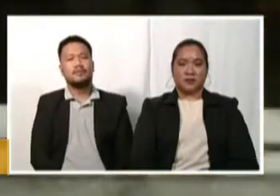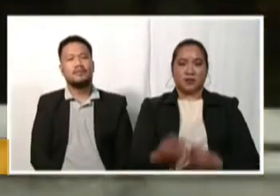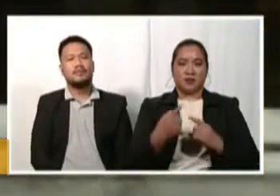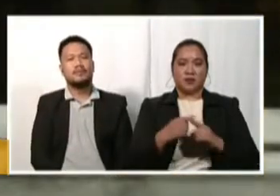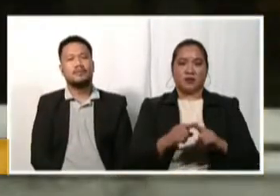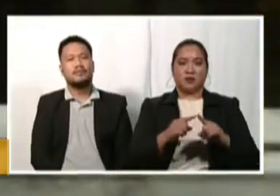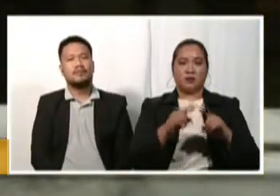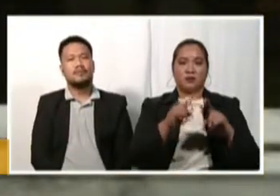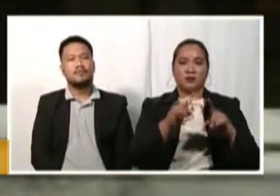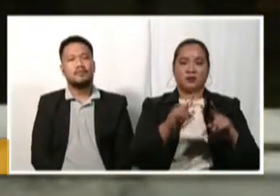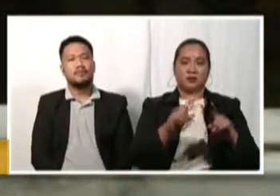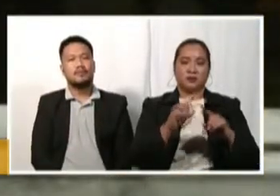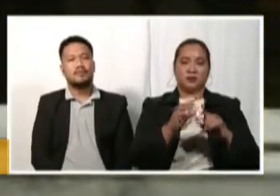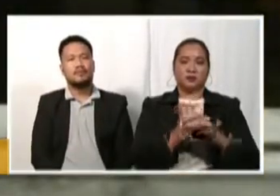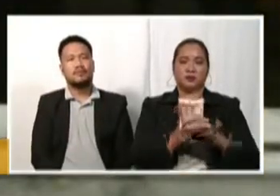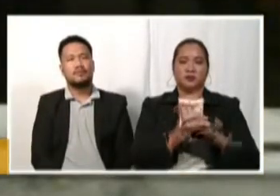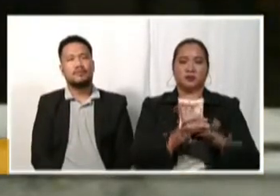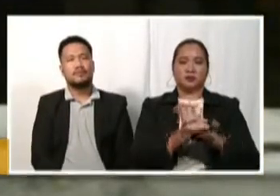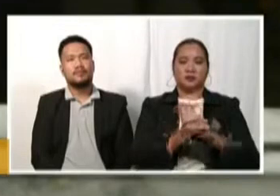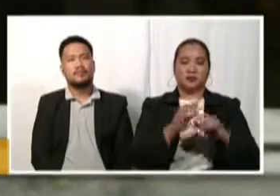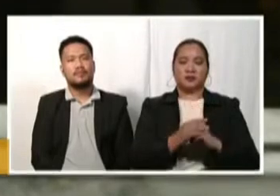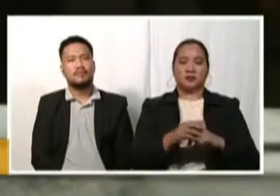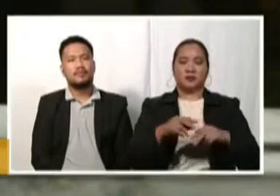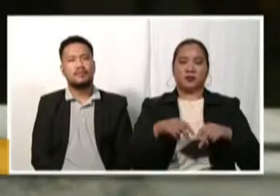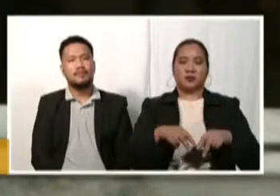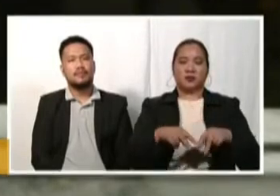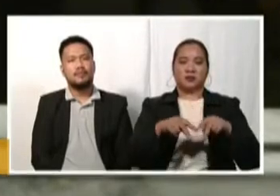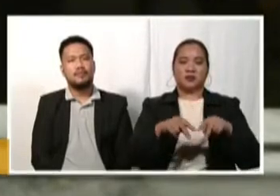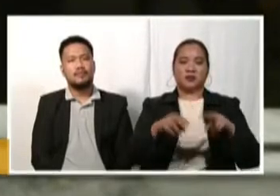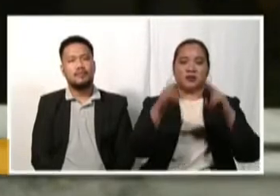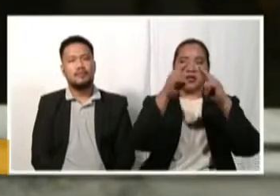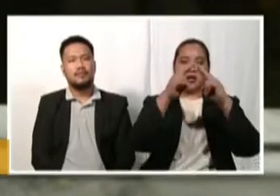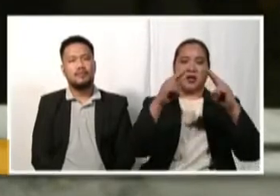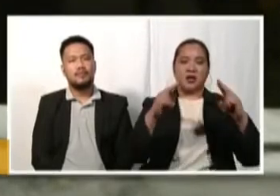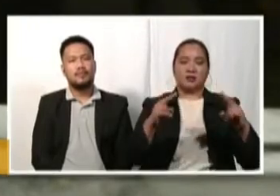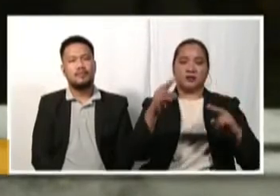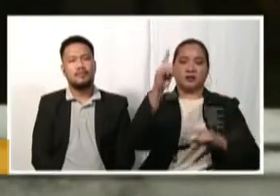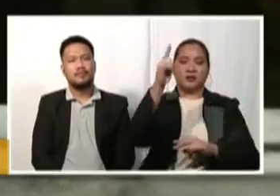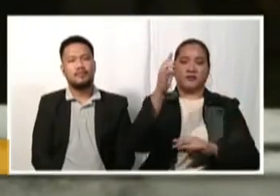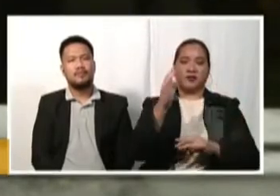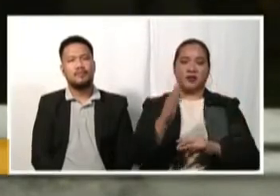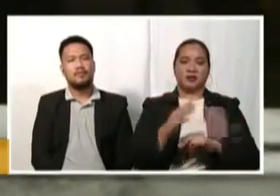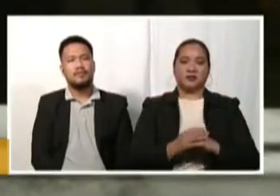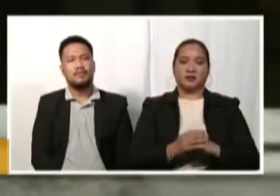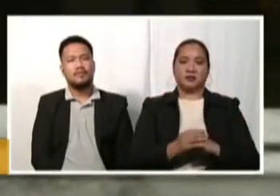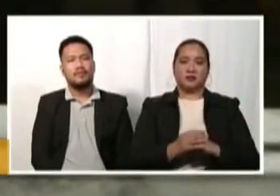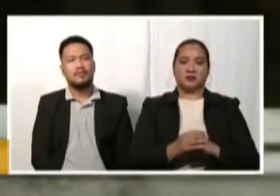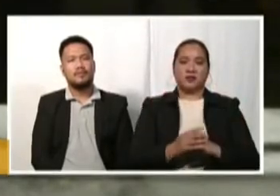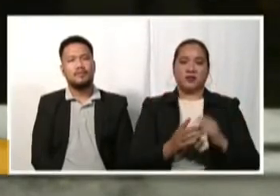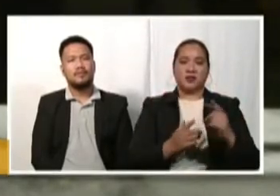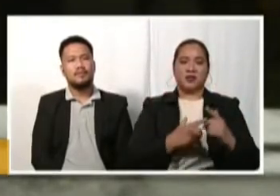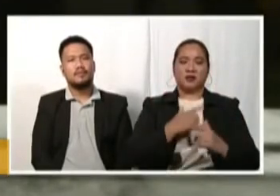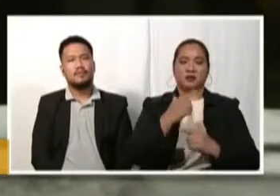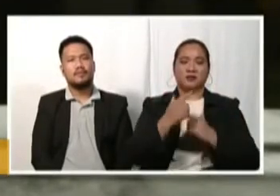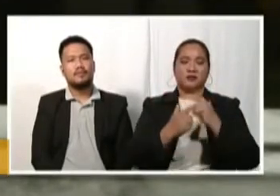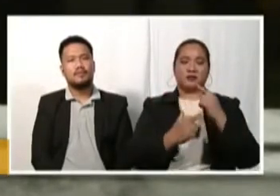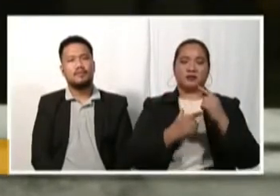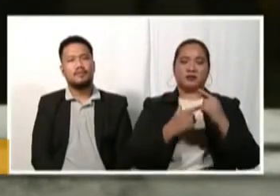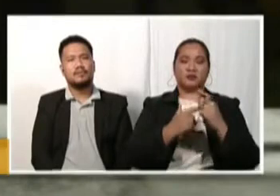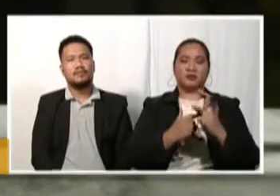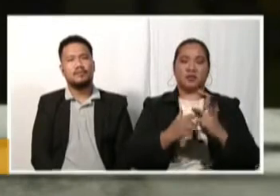With the throng and led them in procession to the house of God, amid loud cries of joy